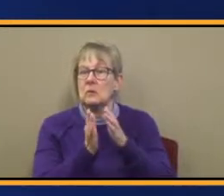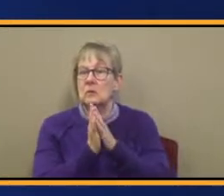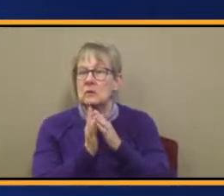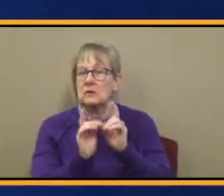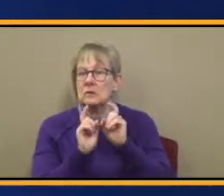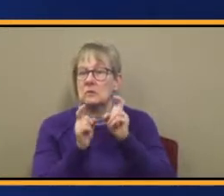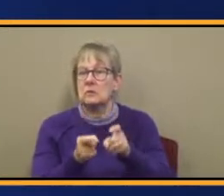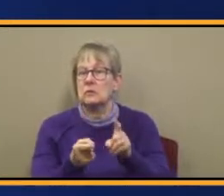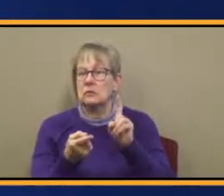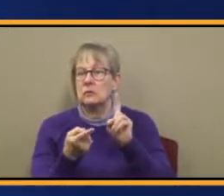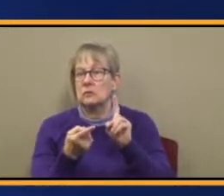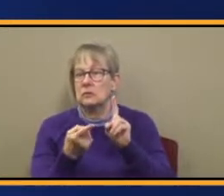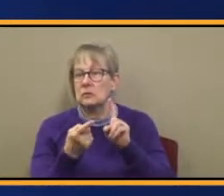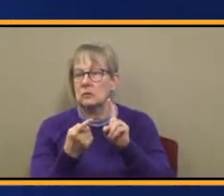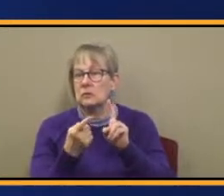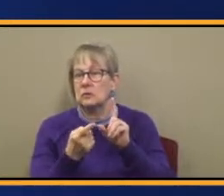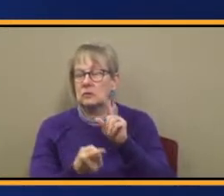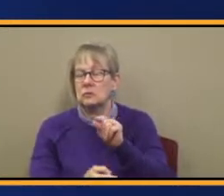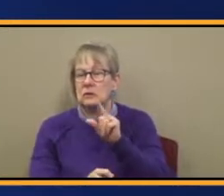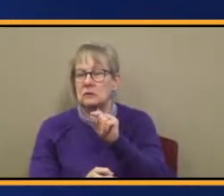of solicitation